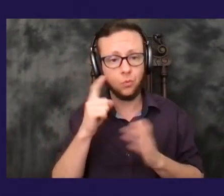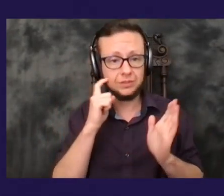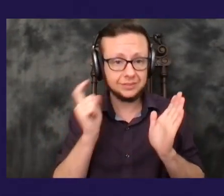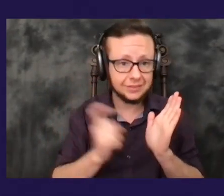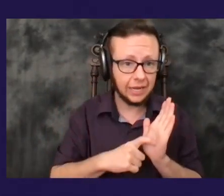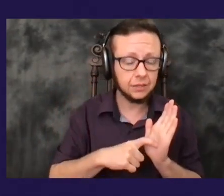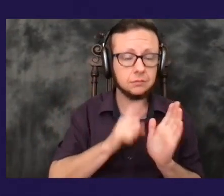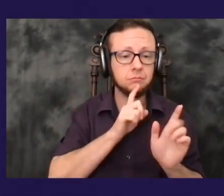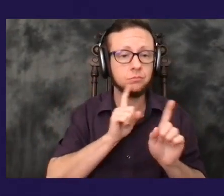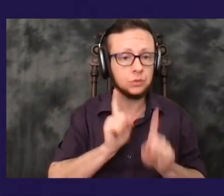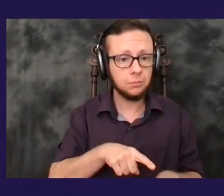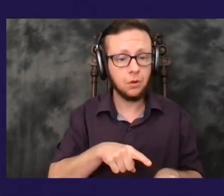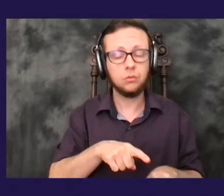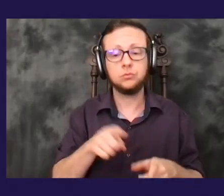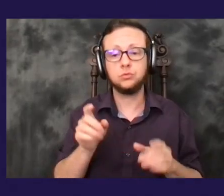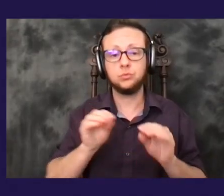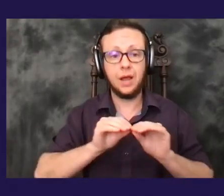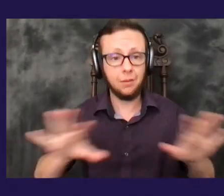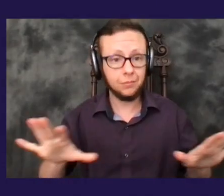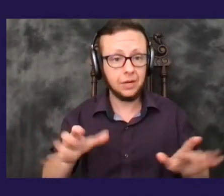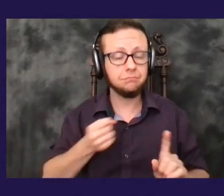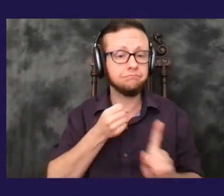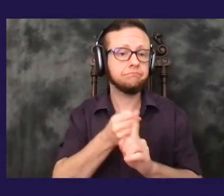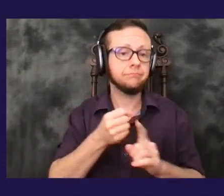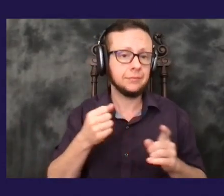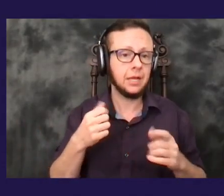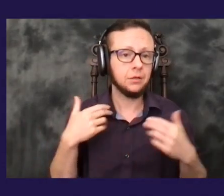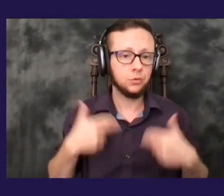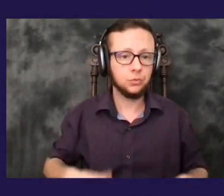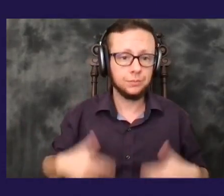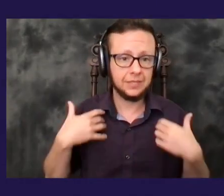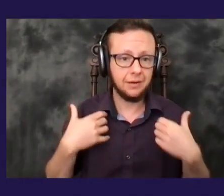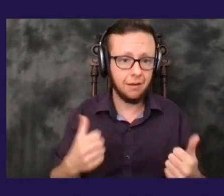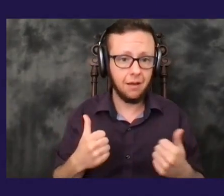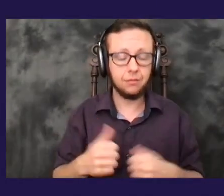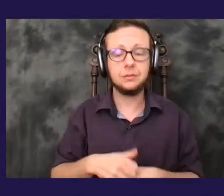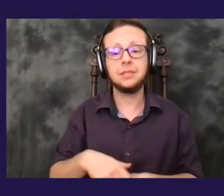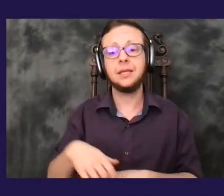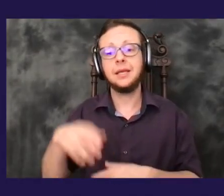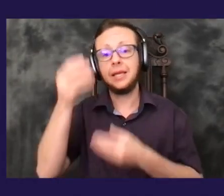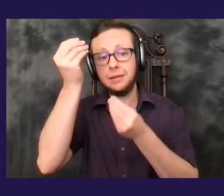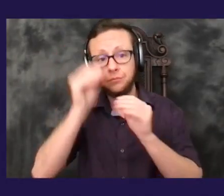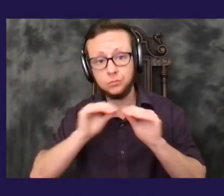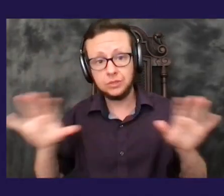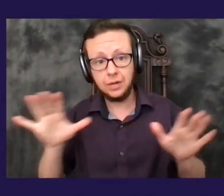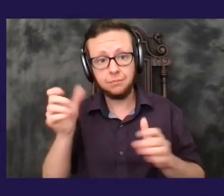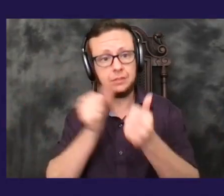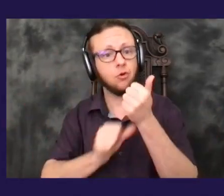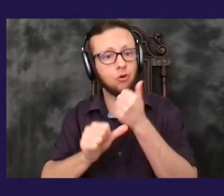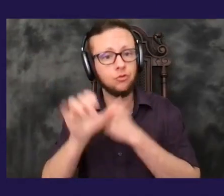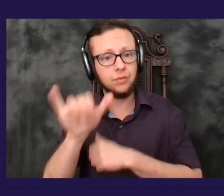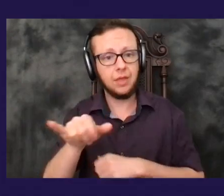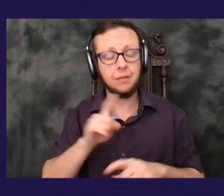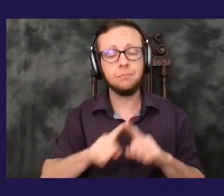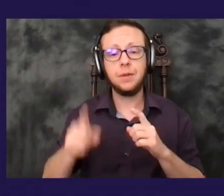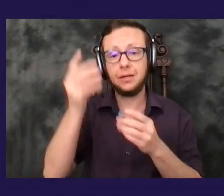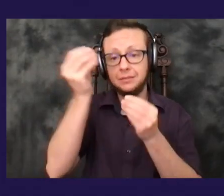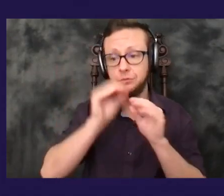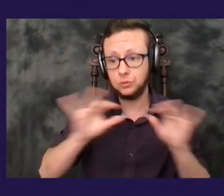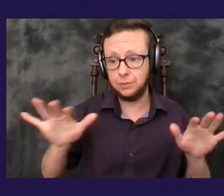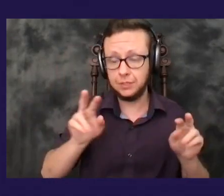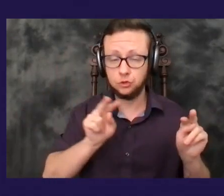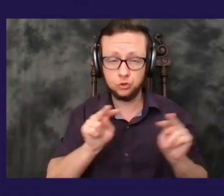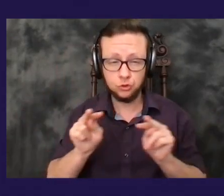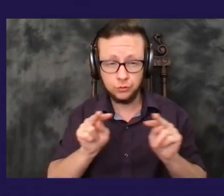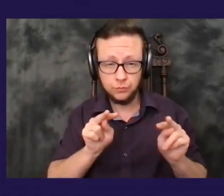to outbreaks that affect human health. And the infodemic falls under that. But if we're doing infodemic surveillance, that kind of